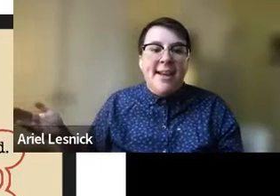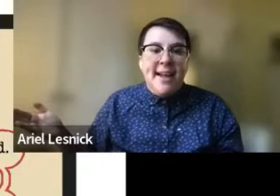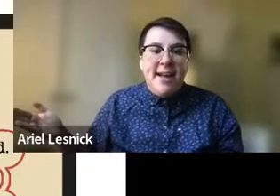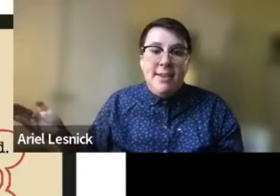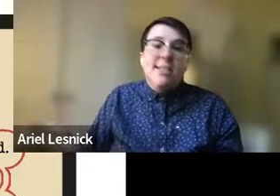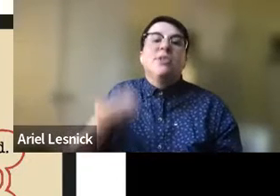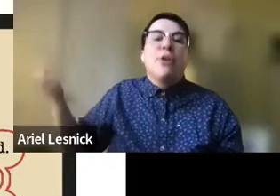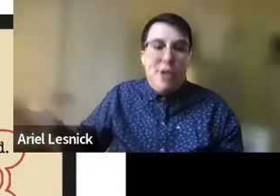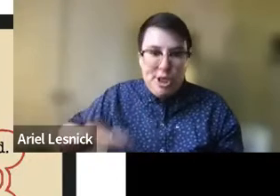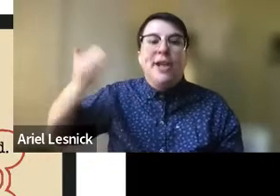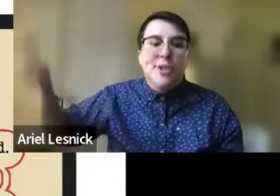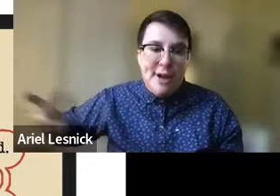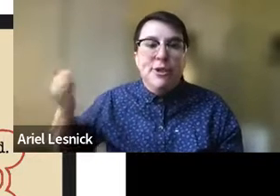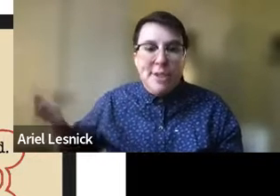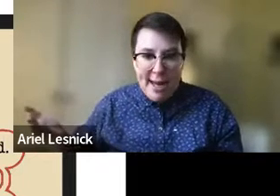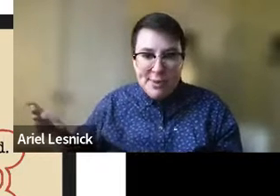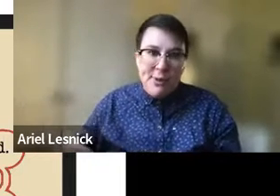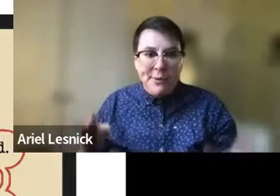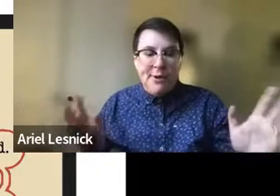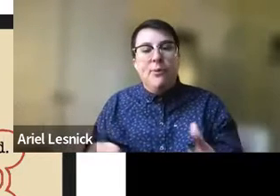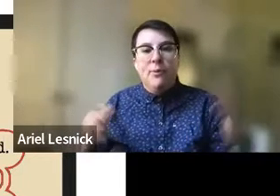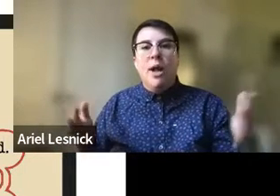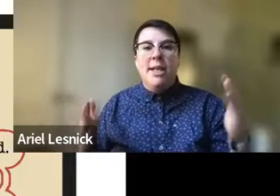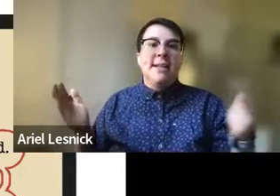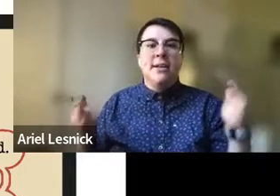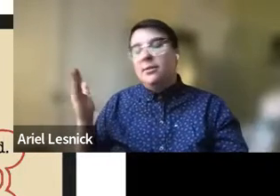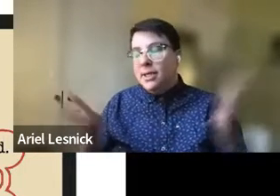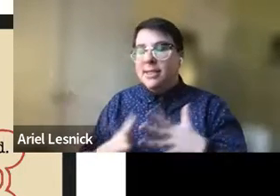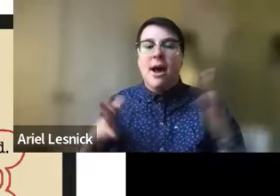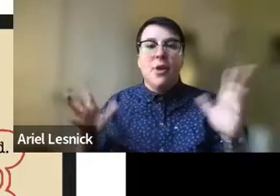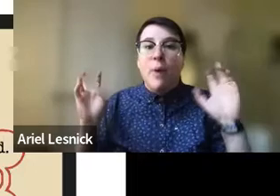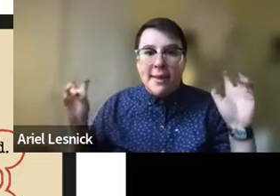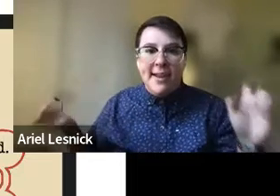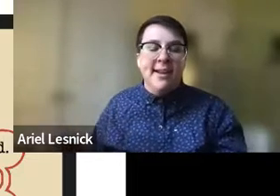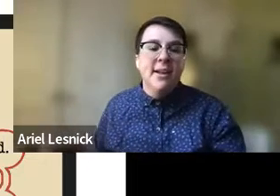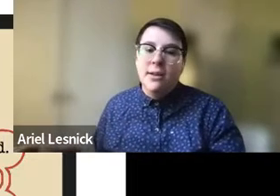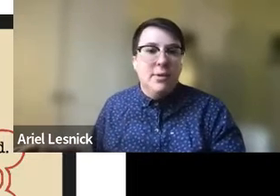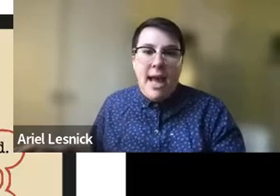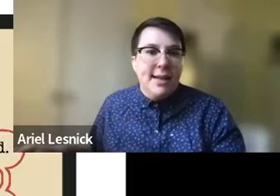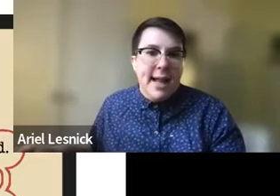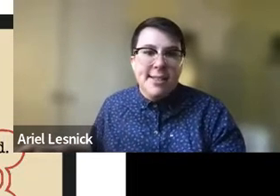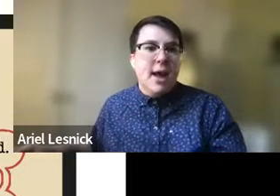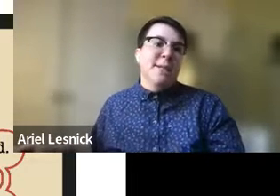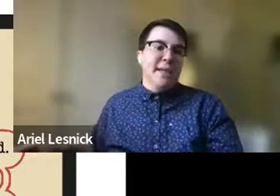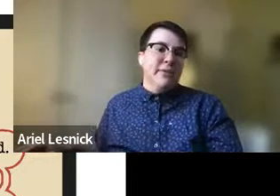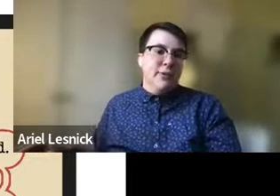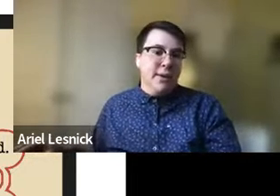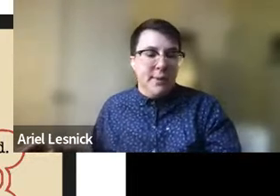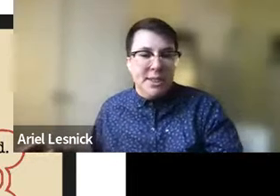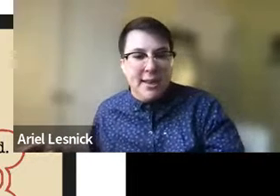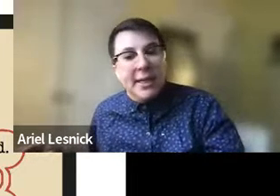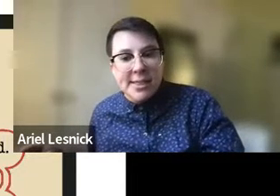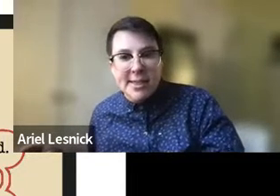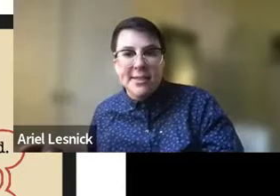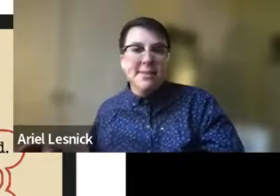to the fact that this has already changed several times. So, what is and is not the right thing, that is constantly evolving,